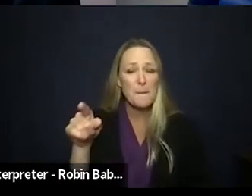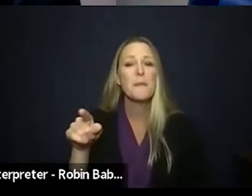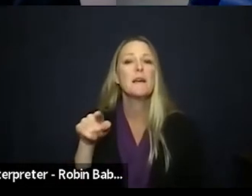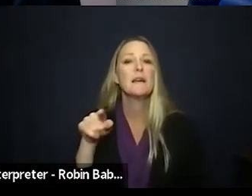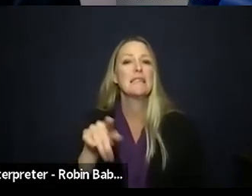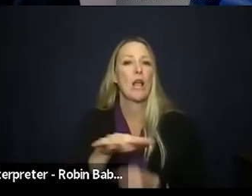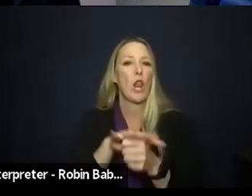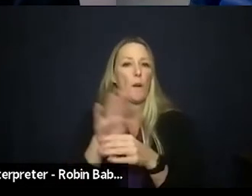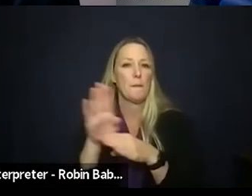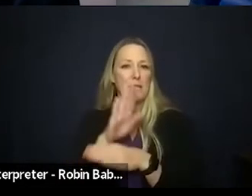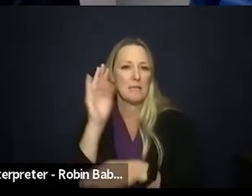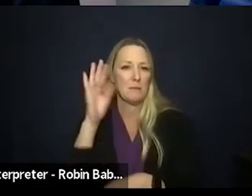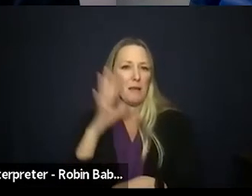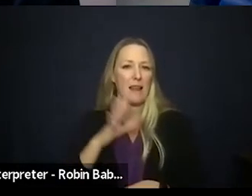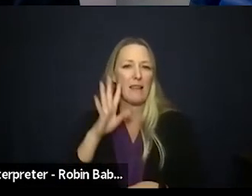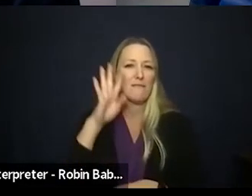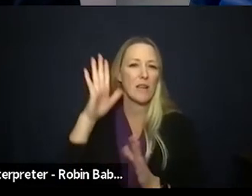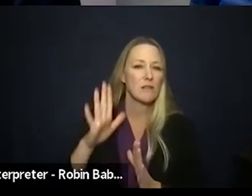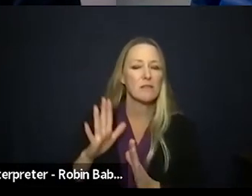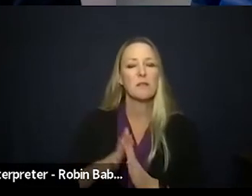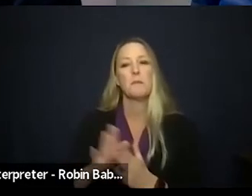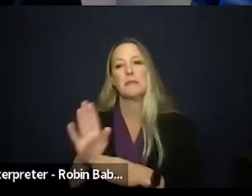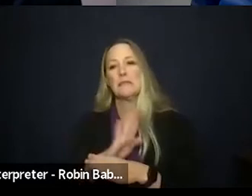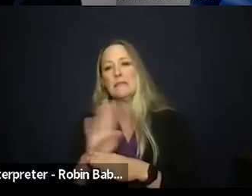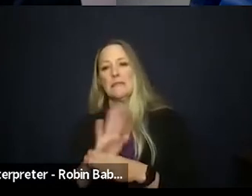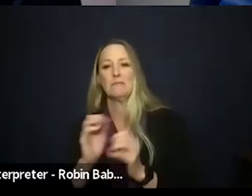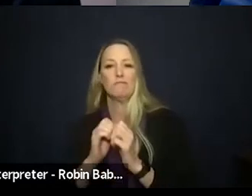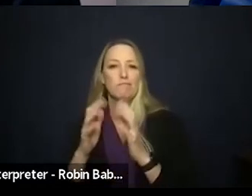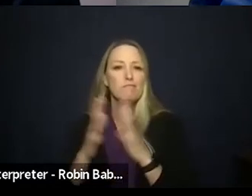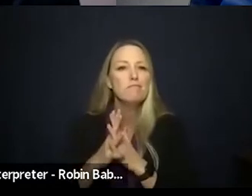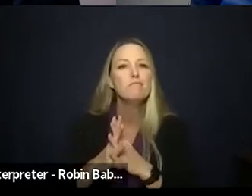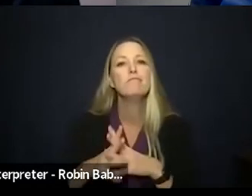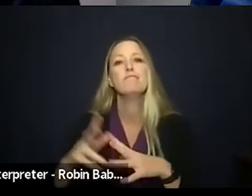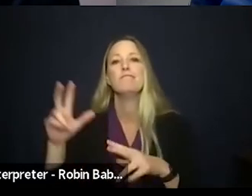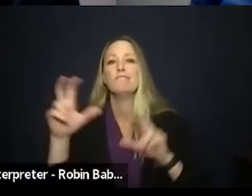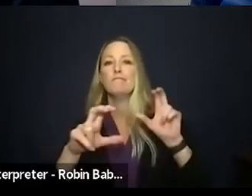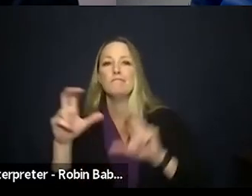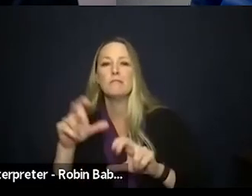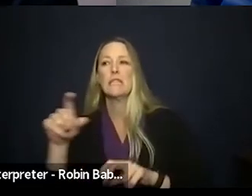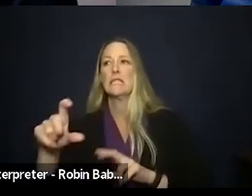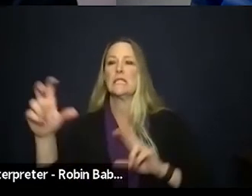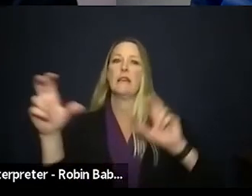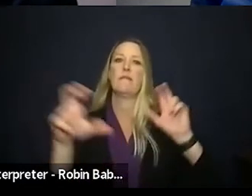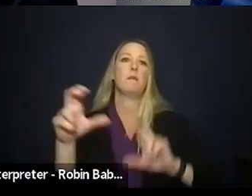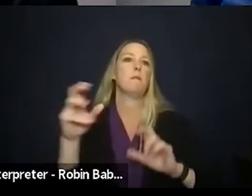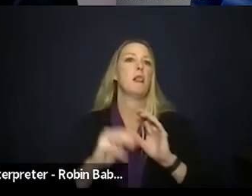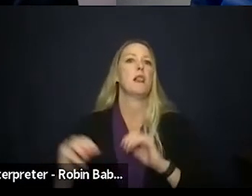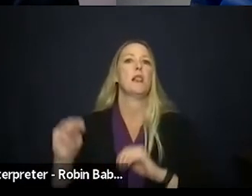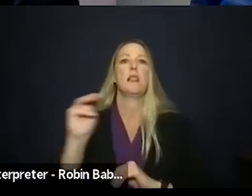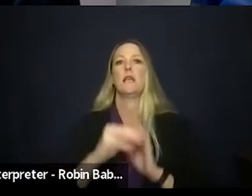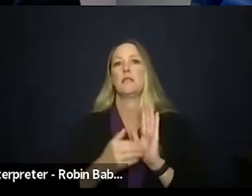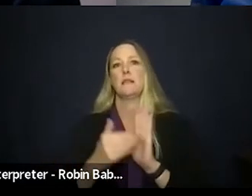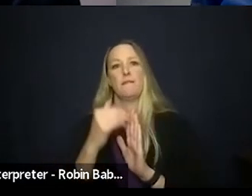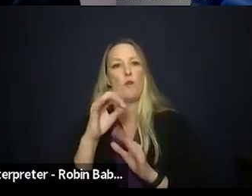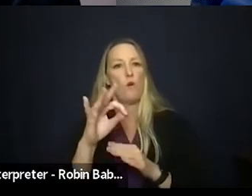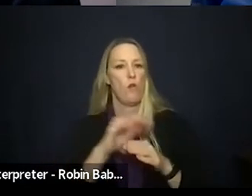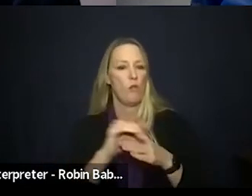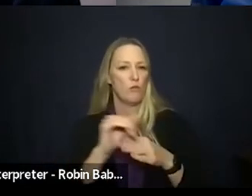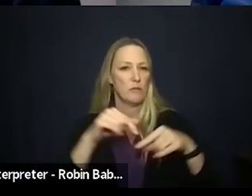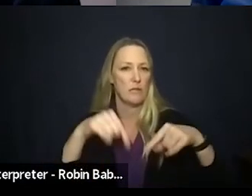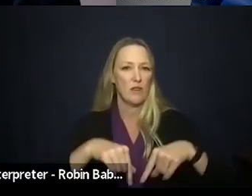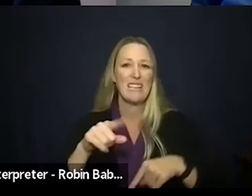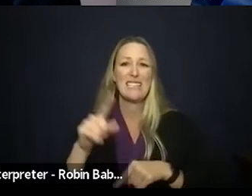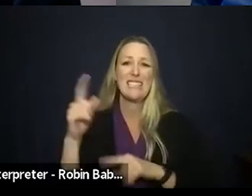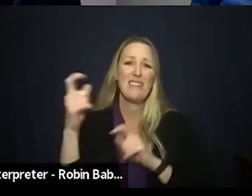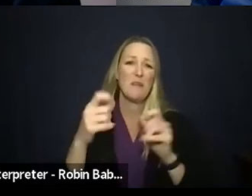local businessman inventor entrepreneur and philanthropist he's contributed millions of dollars to santa barbara community and beyond he's given over